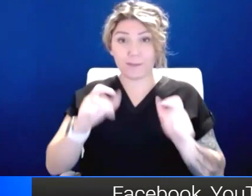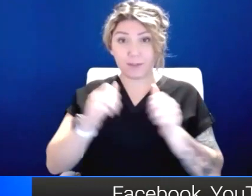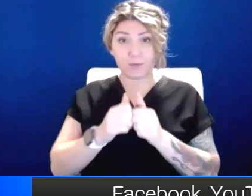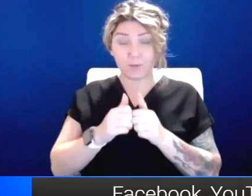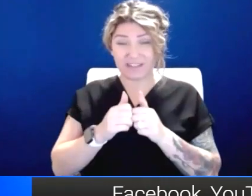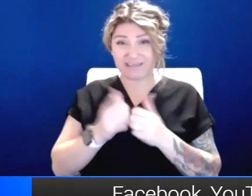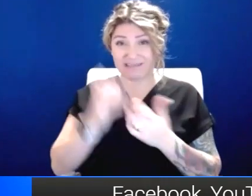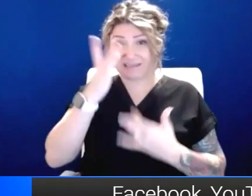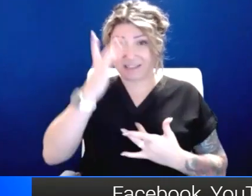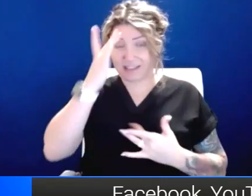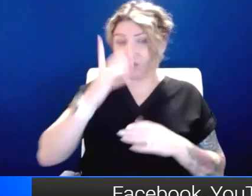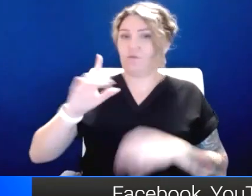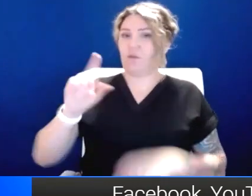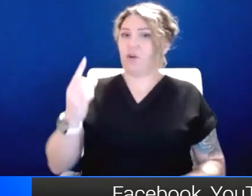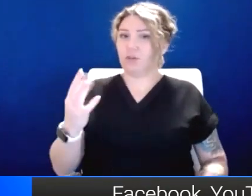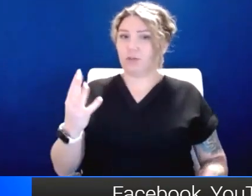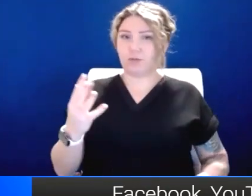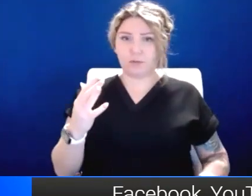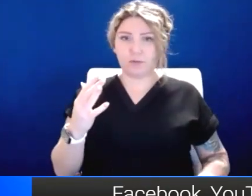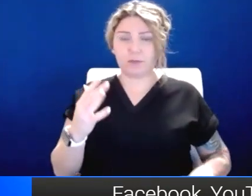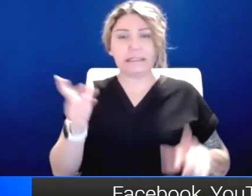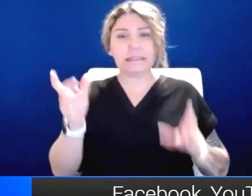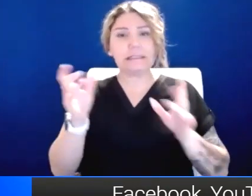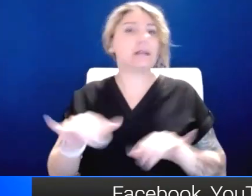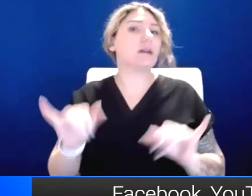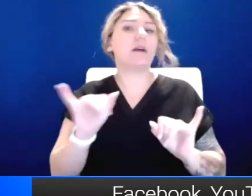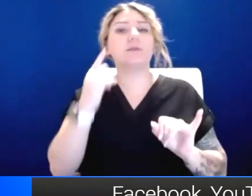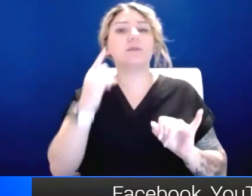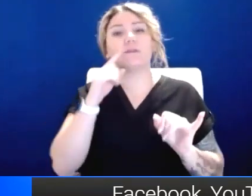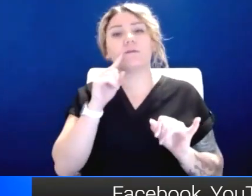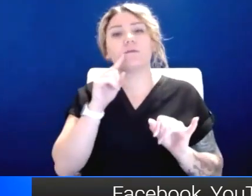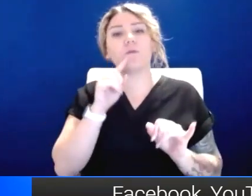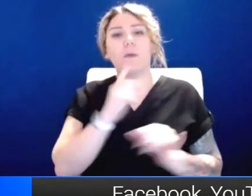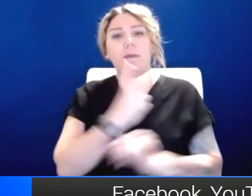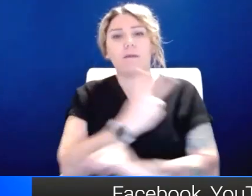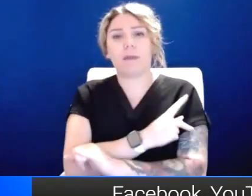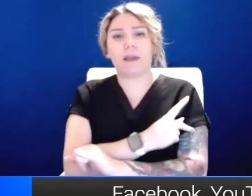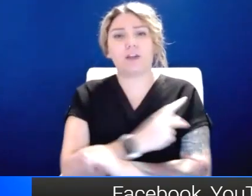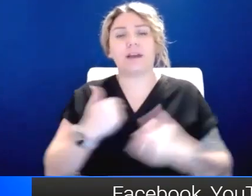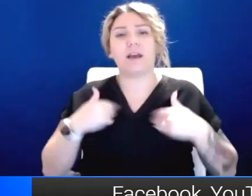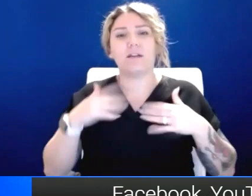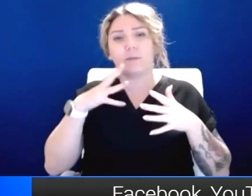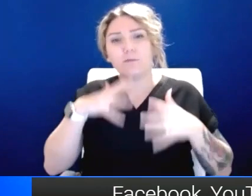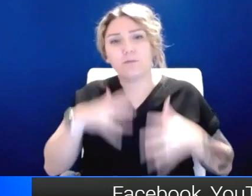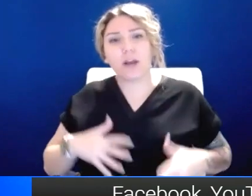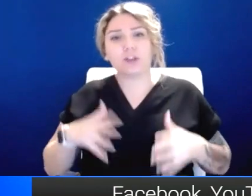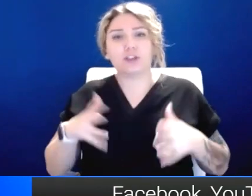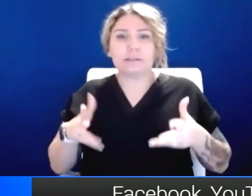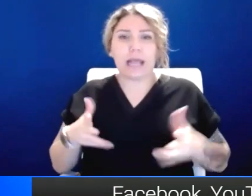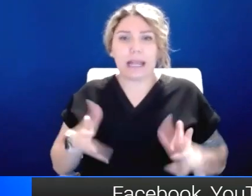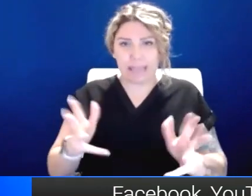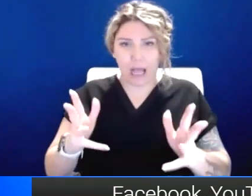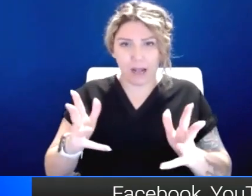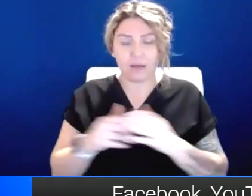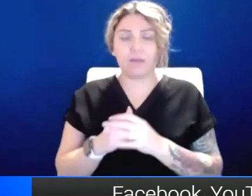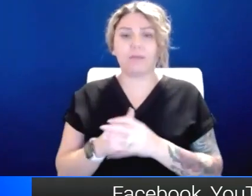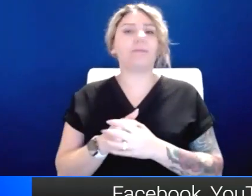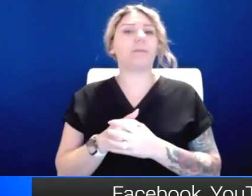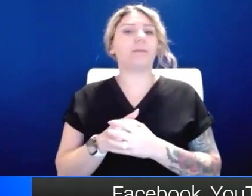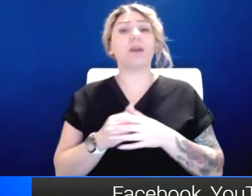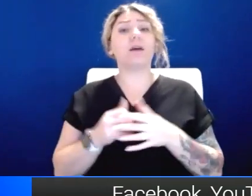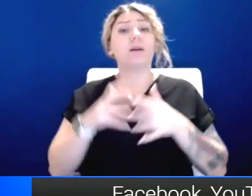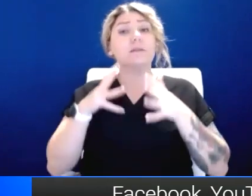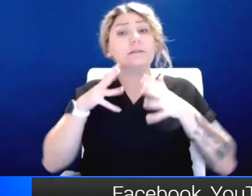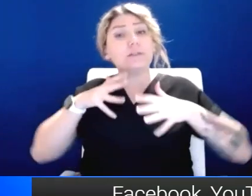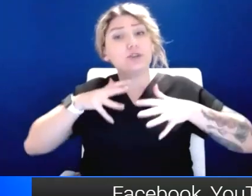all, it is very common for Parkinson's patients to have depression and anxiety. Again, depression and anxiety could actually be